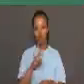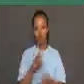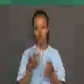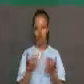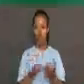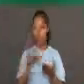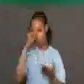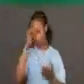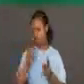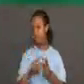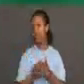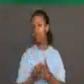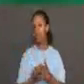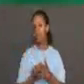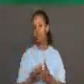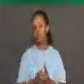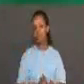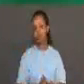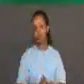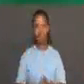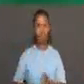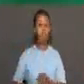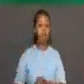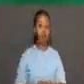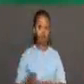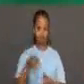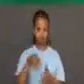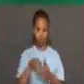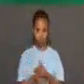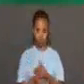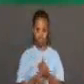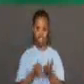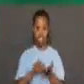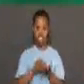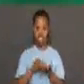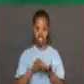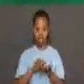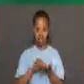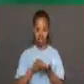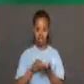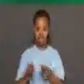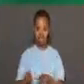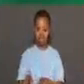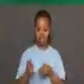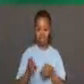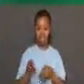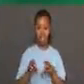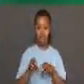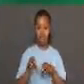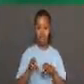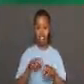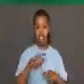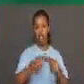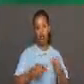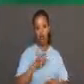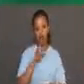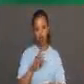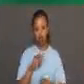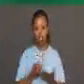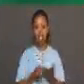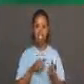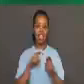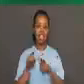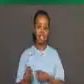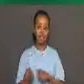lesson. In plants, mineral uptake is a process in which